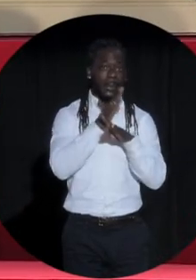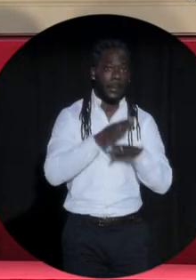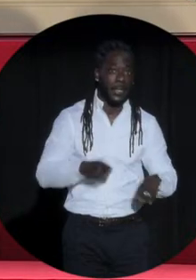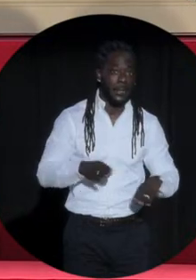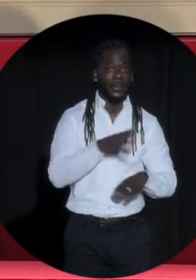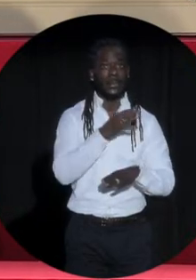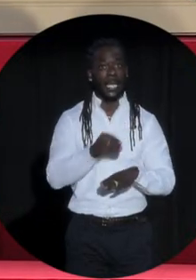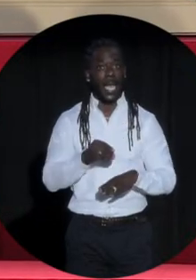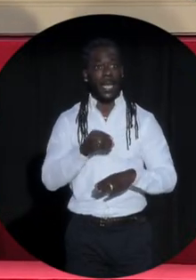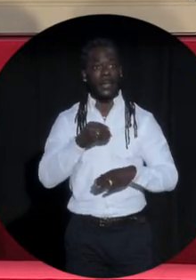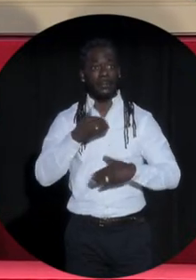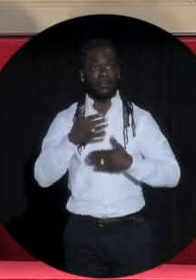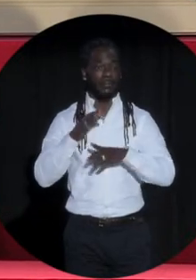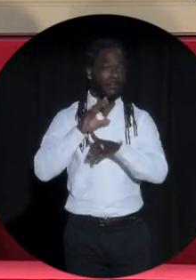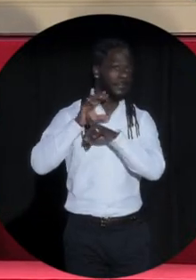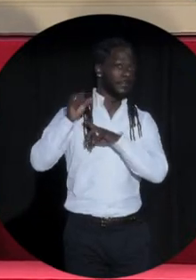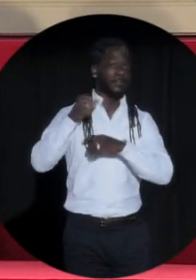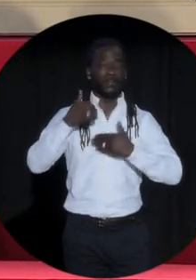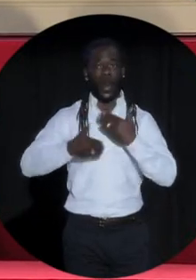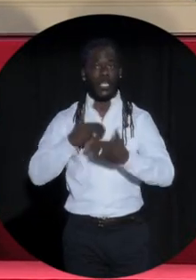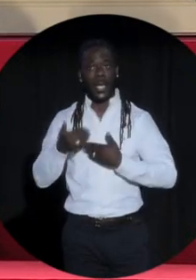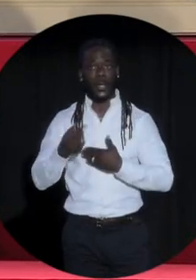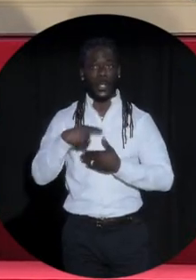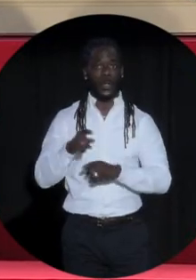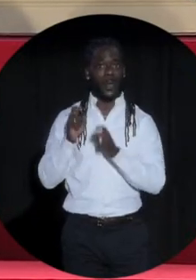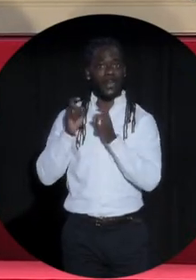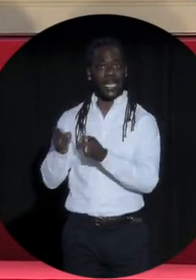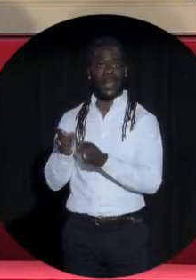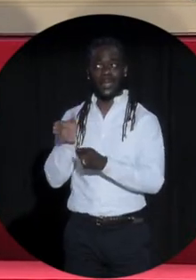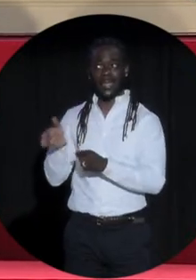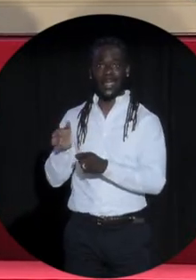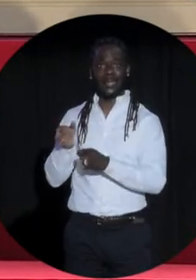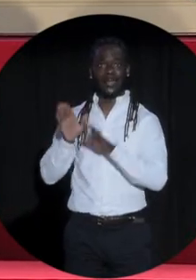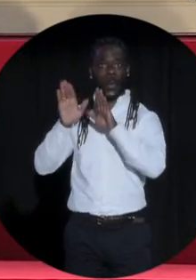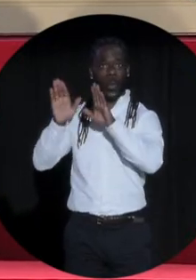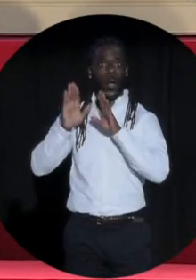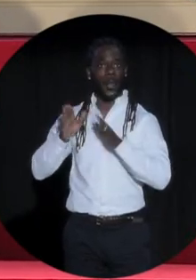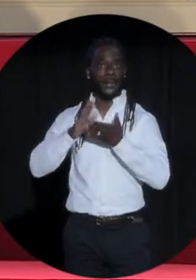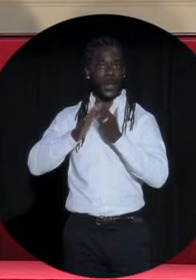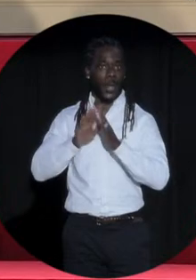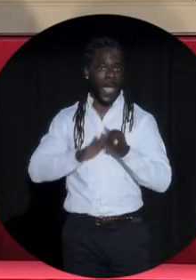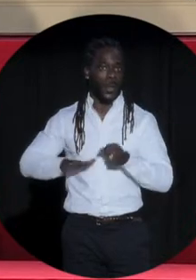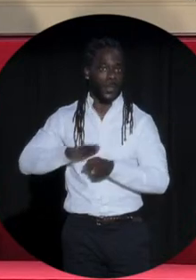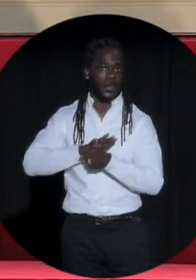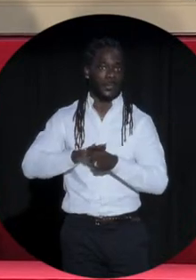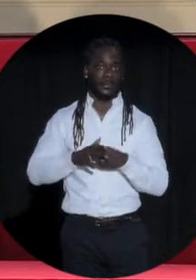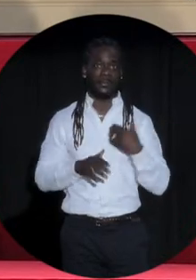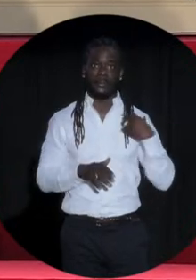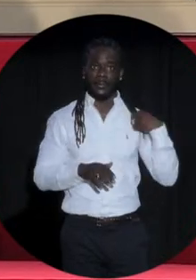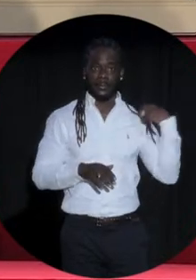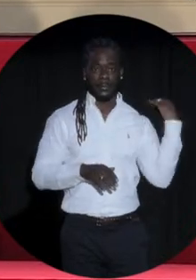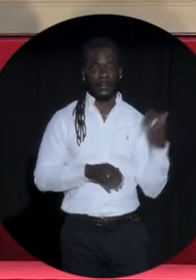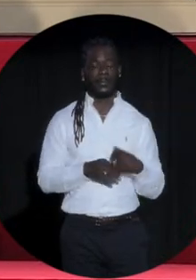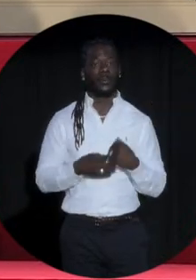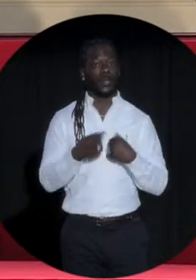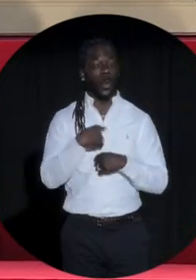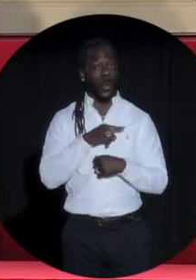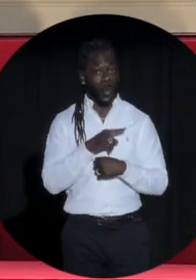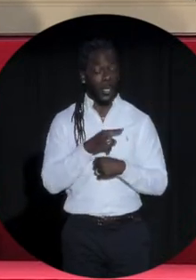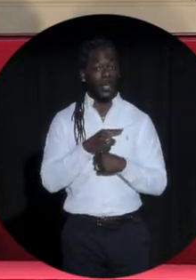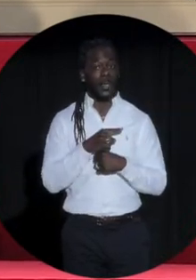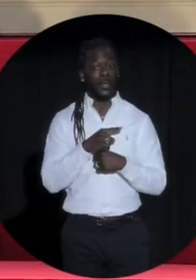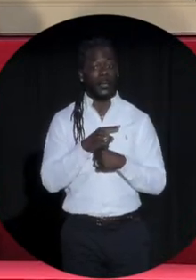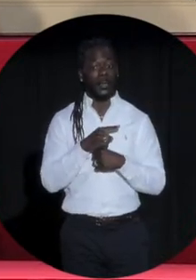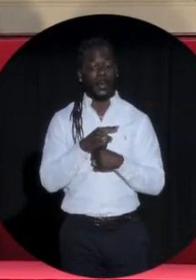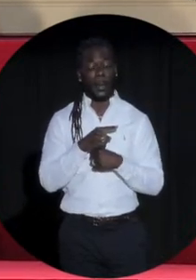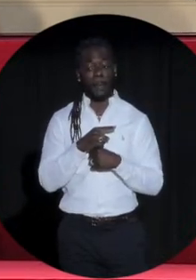and the prosperity that you have given this amazing county. As though we have been